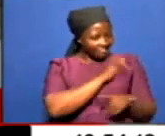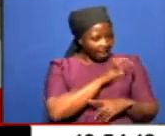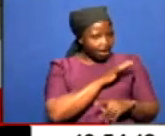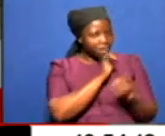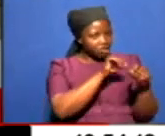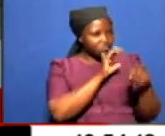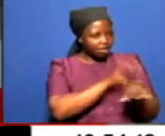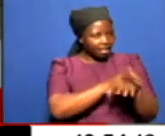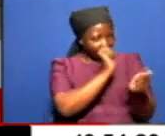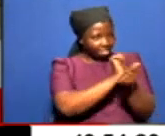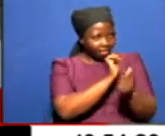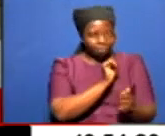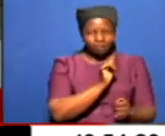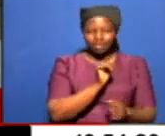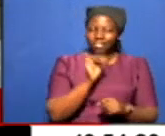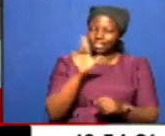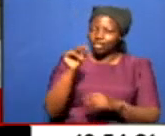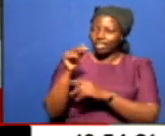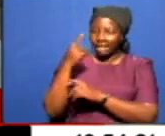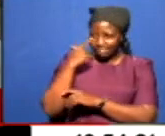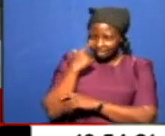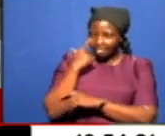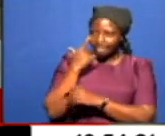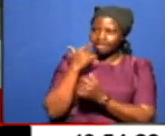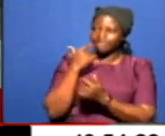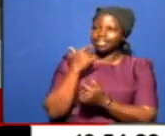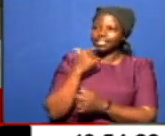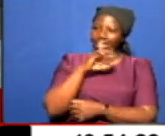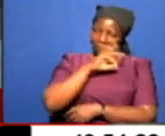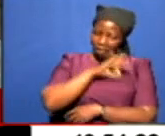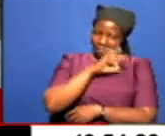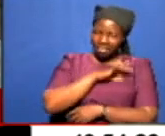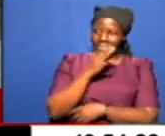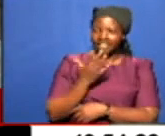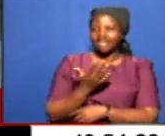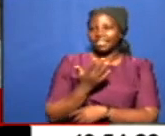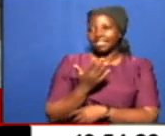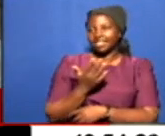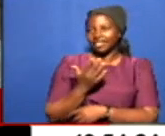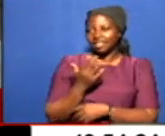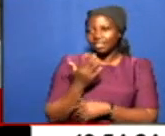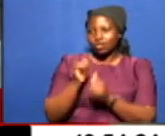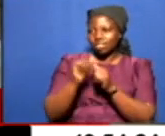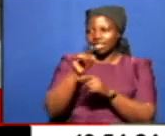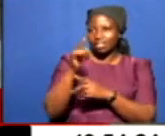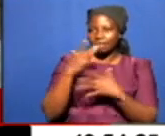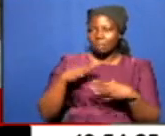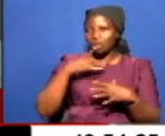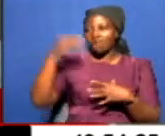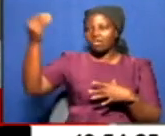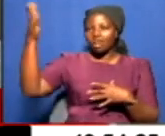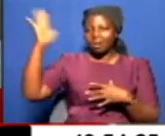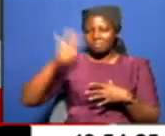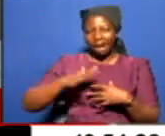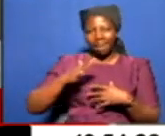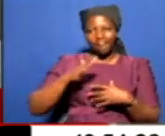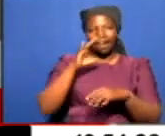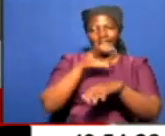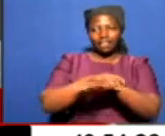No, they are seeing the incentive, uh-huh. and yeah, okay. This, okay, the pack. These returnees are getting. Uh-huh. And again, this